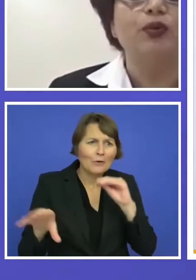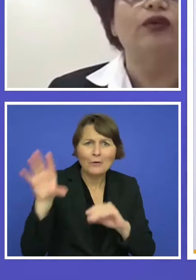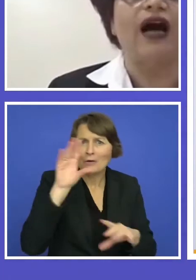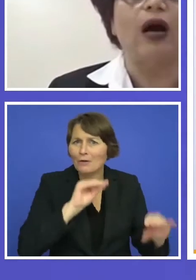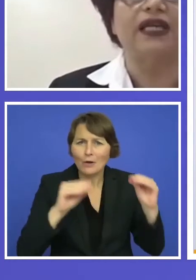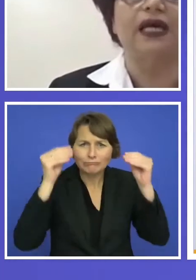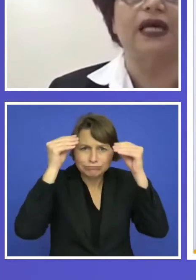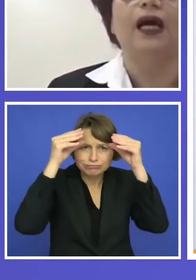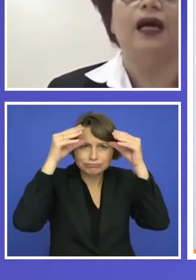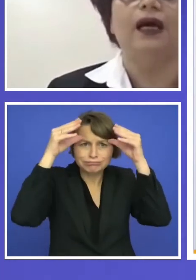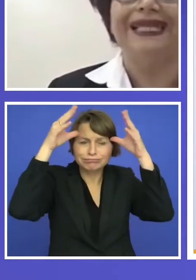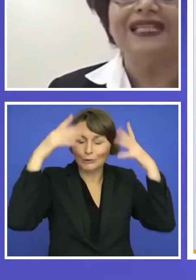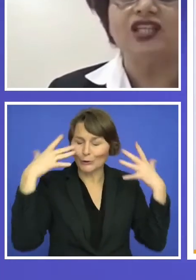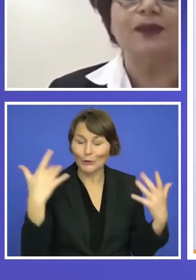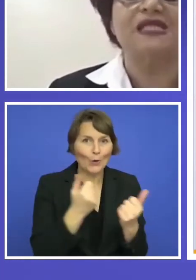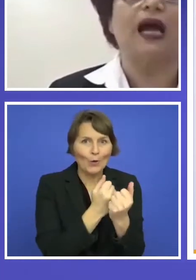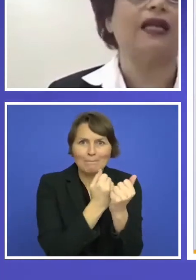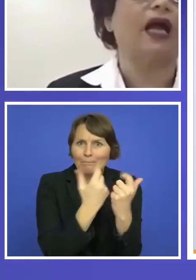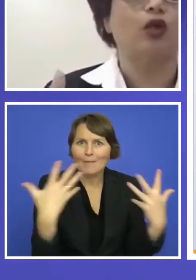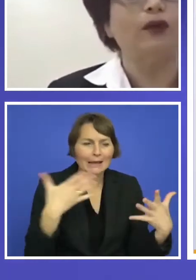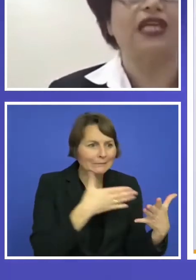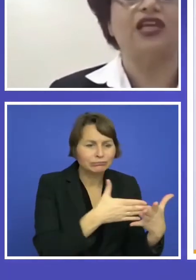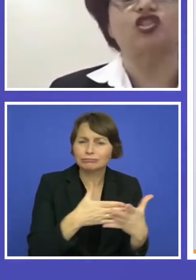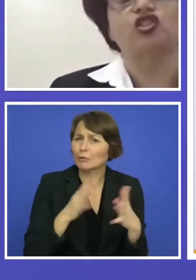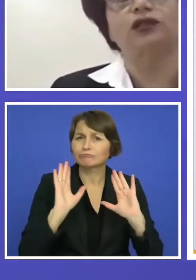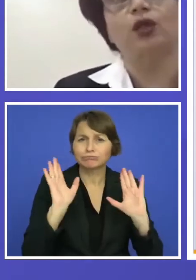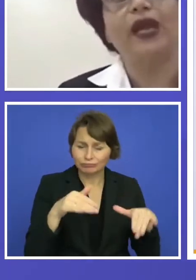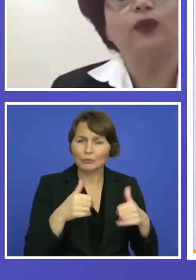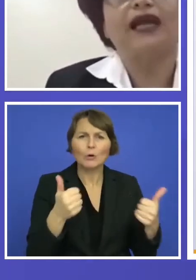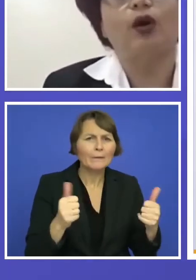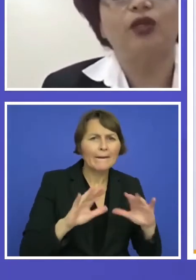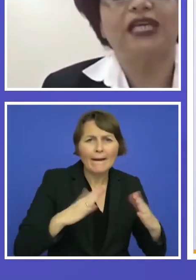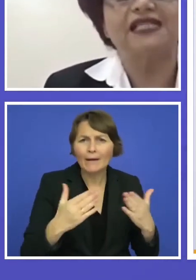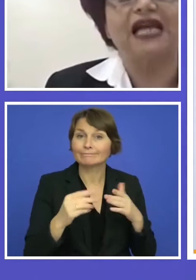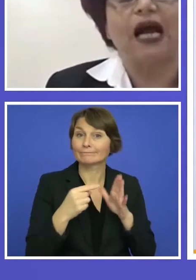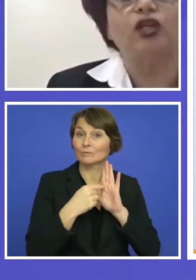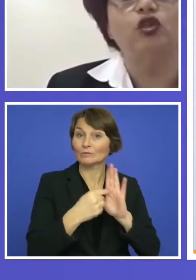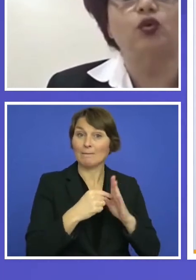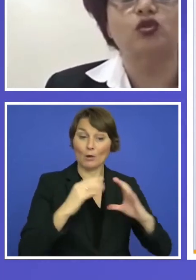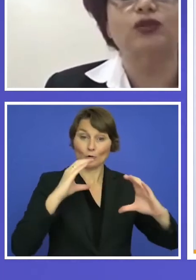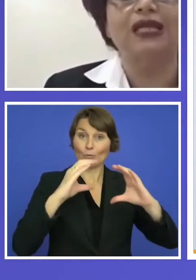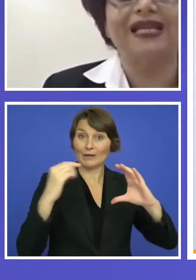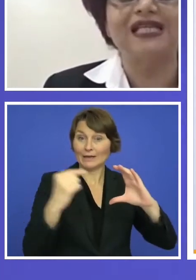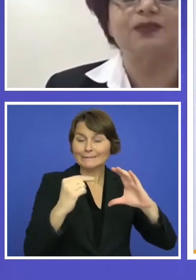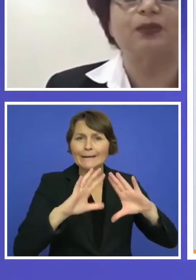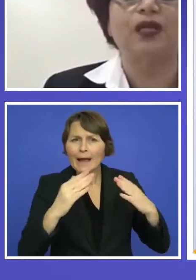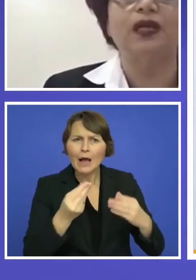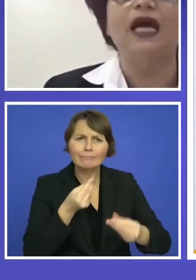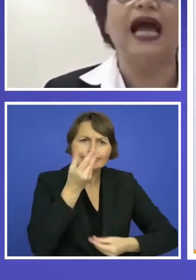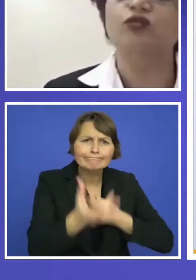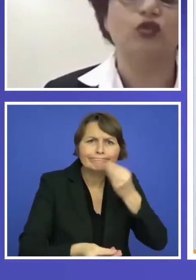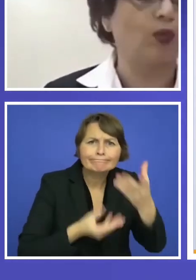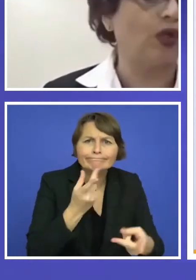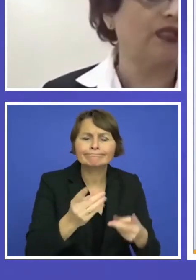to improve our leadership style, our communication, the way we are communicating our news to the Lebanese